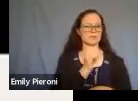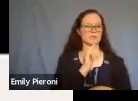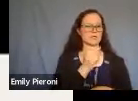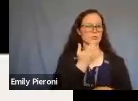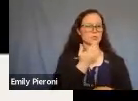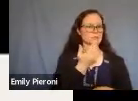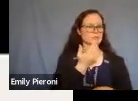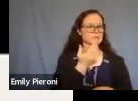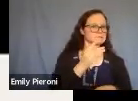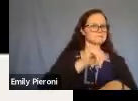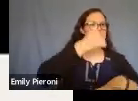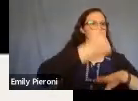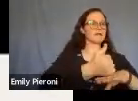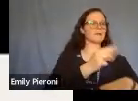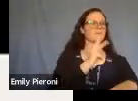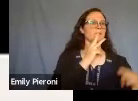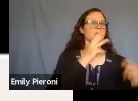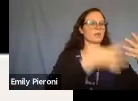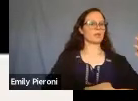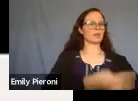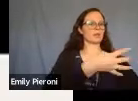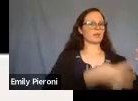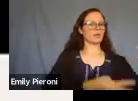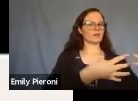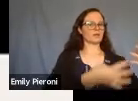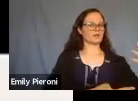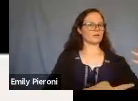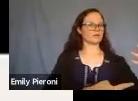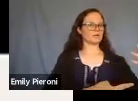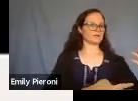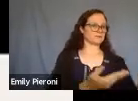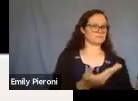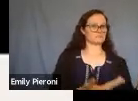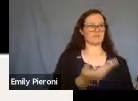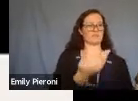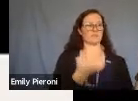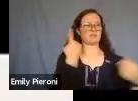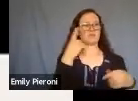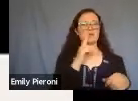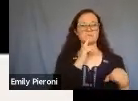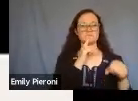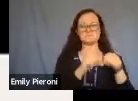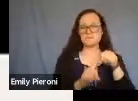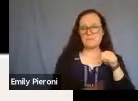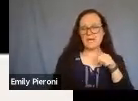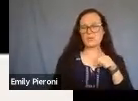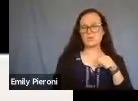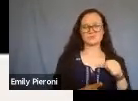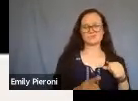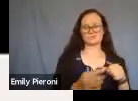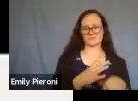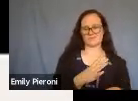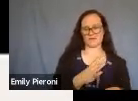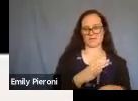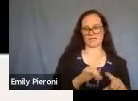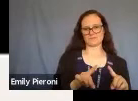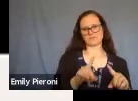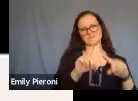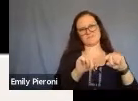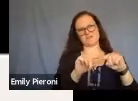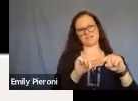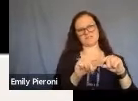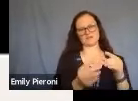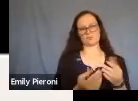something like tomatoes or a specialty crop or woody perennial or tree crops. So most of our work here with drip